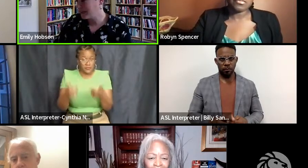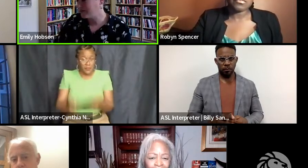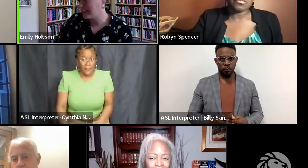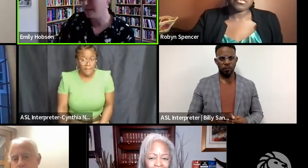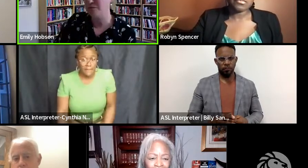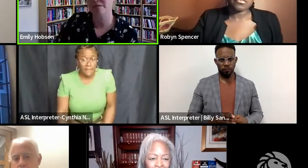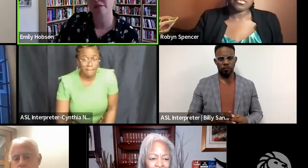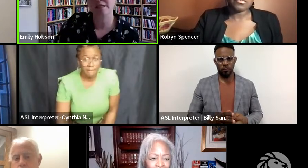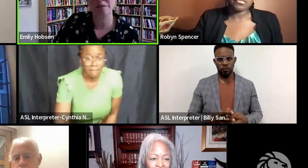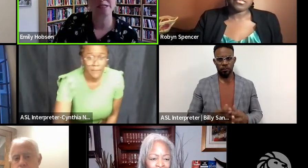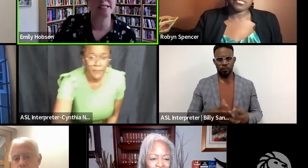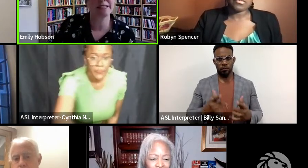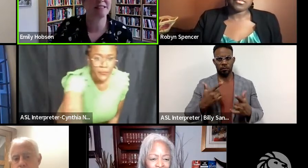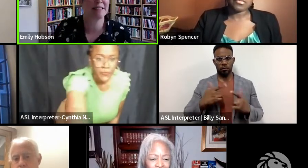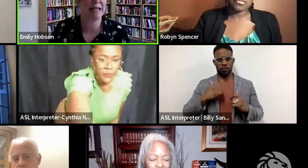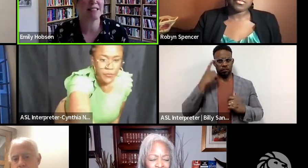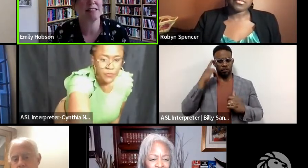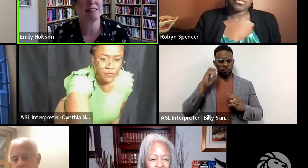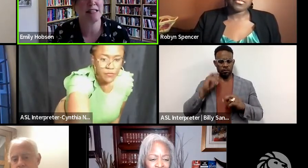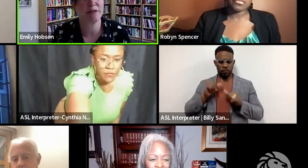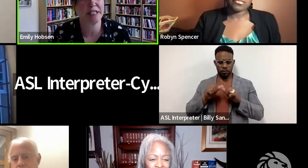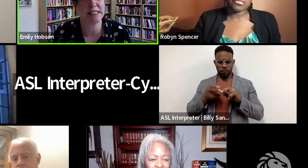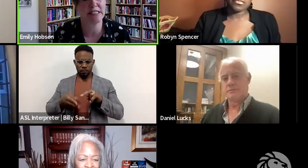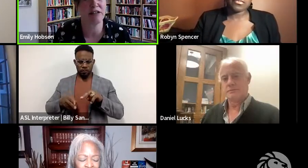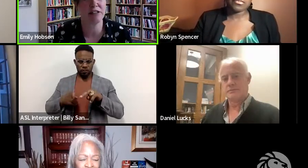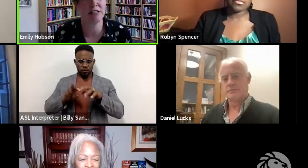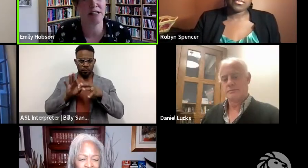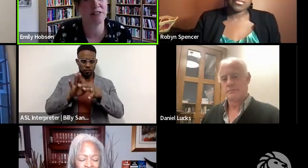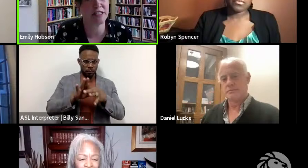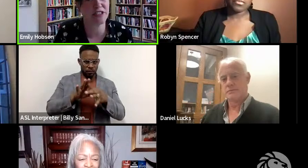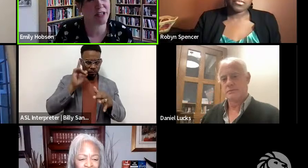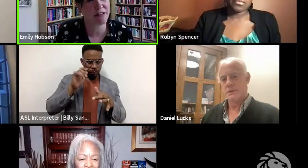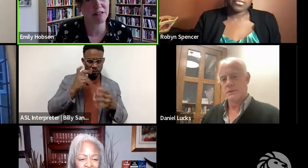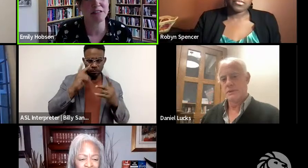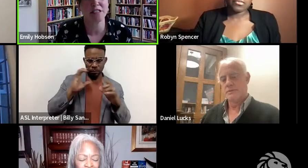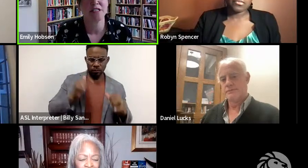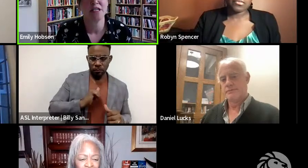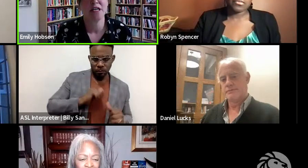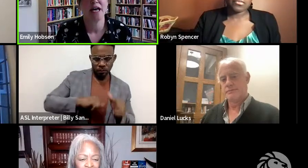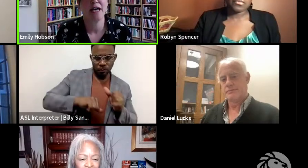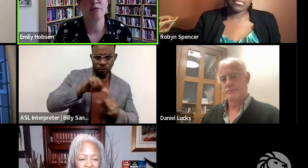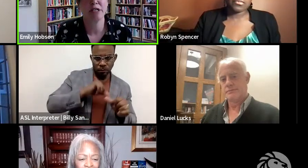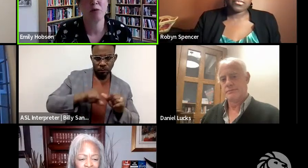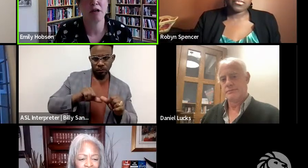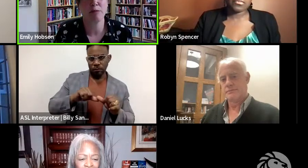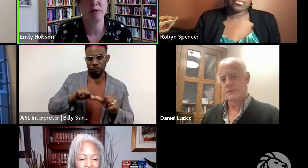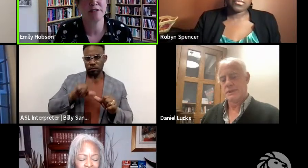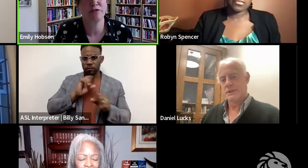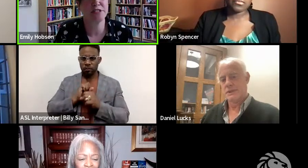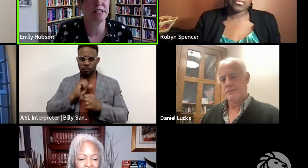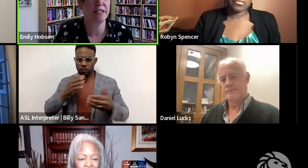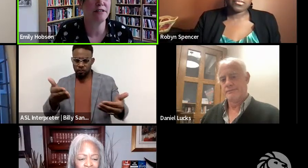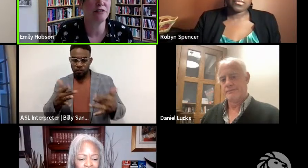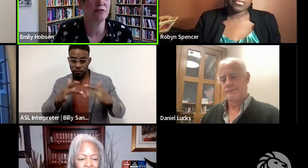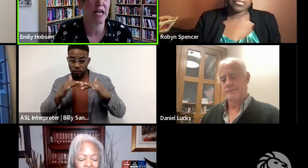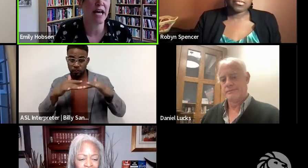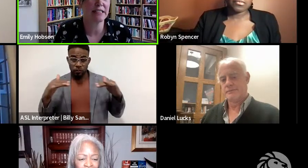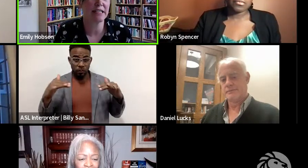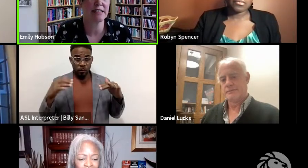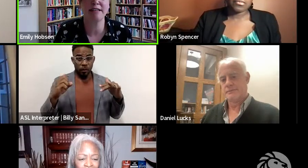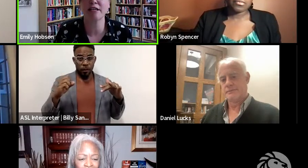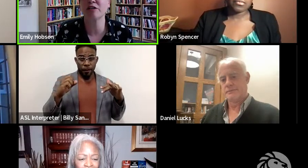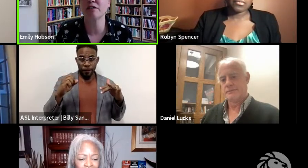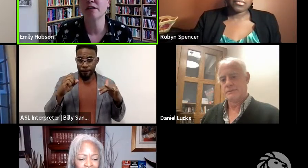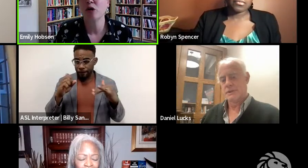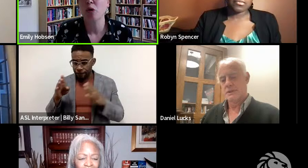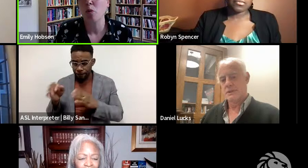I think we have to keep building connections. I think we need to see ourselves in each other and really welcome a diversity of